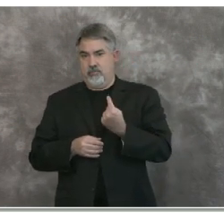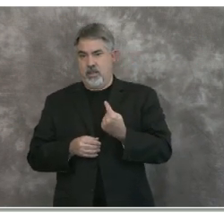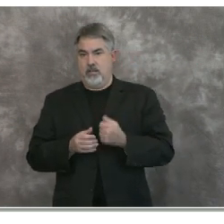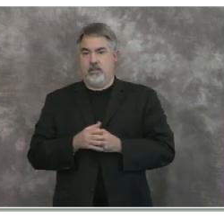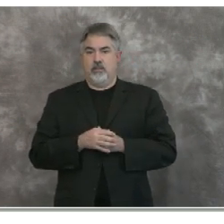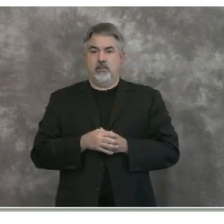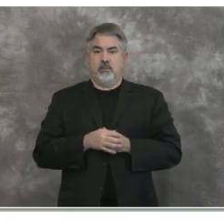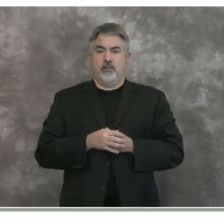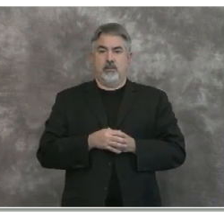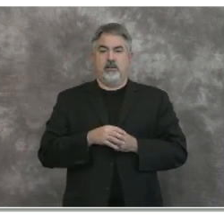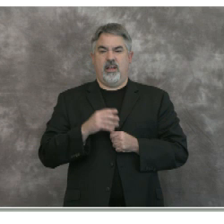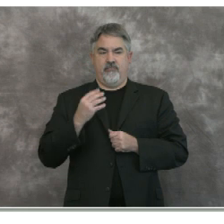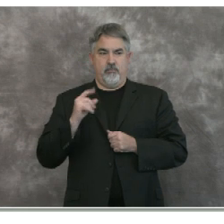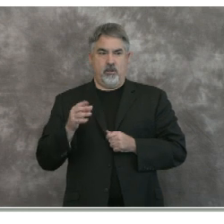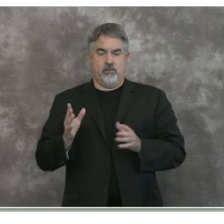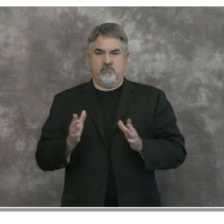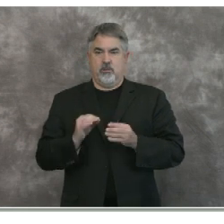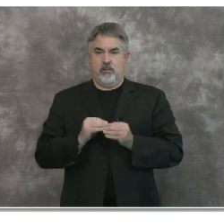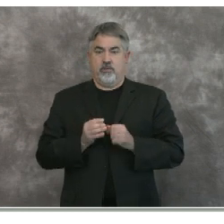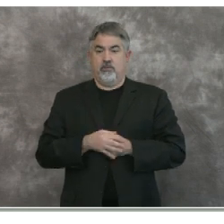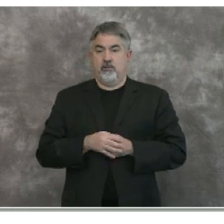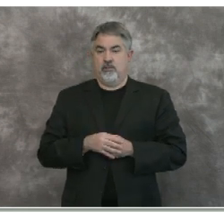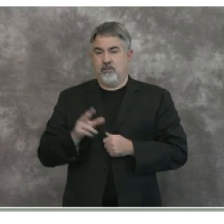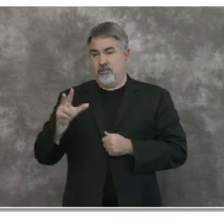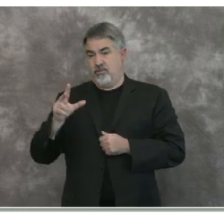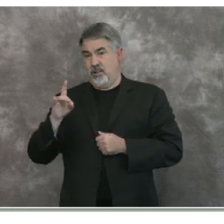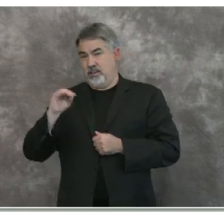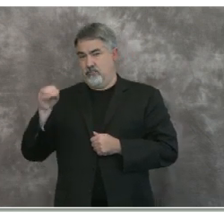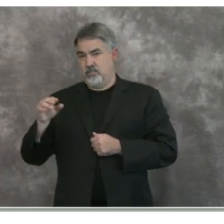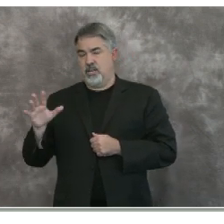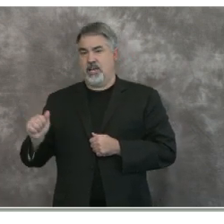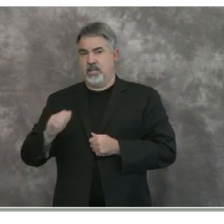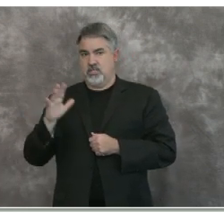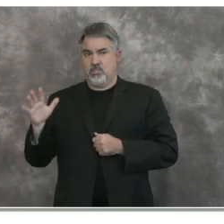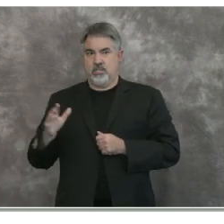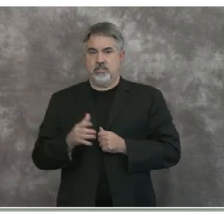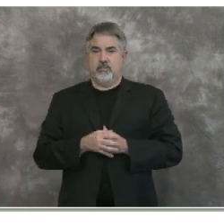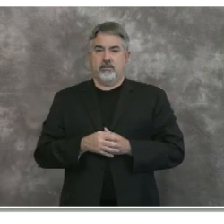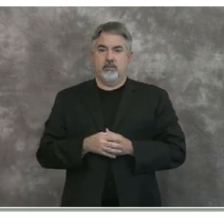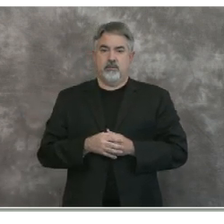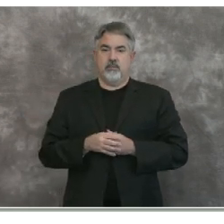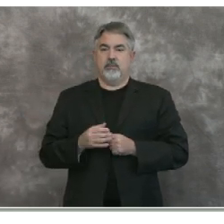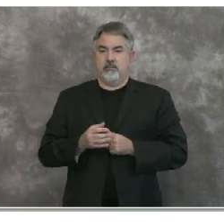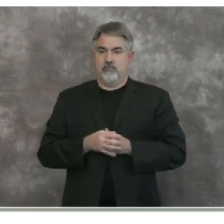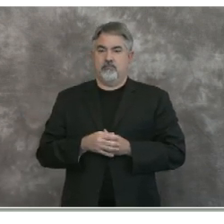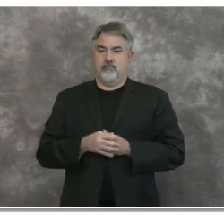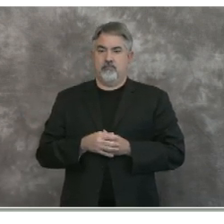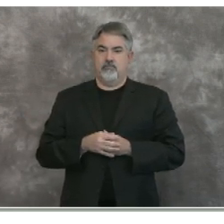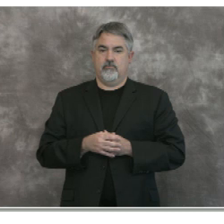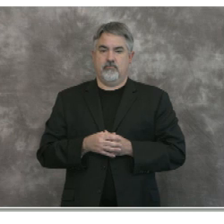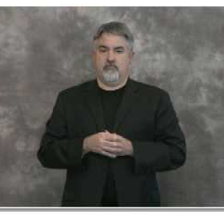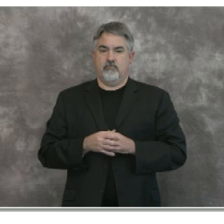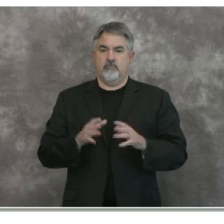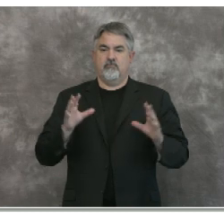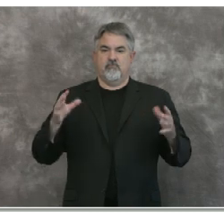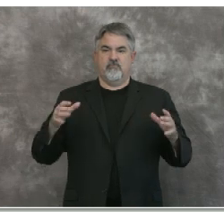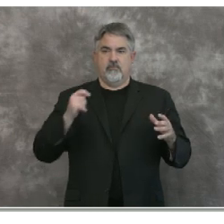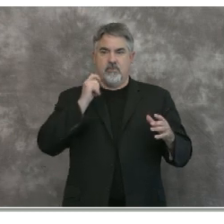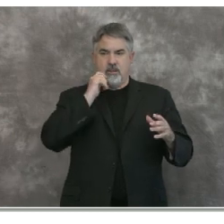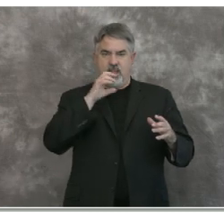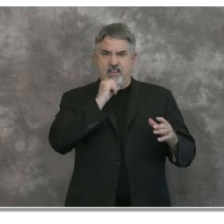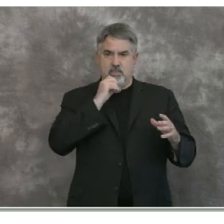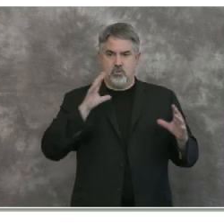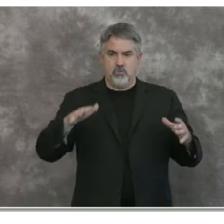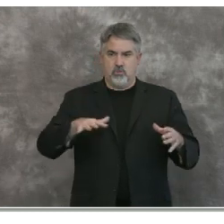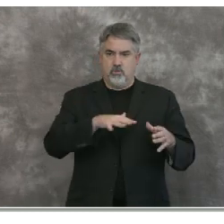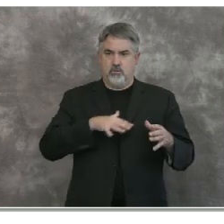American, 347 or 8% are Asian, and 43 or 1% are of multiple races. We do